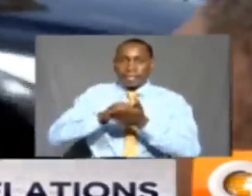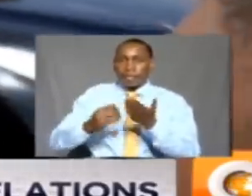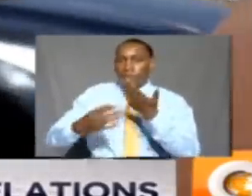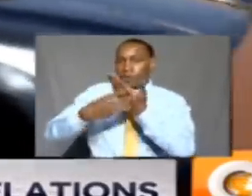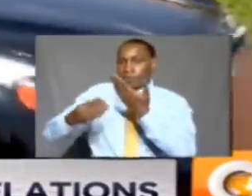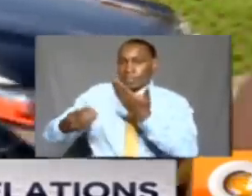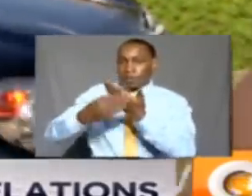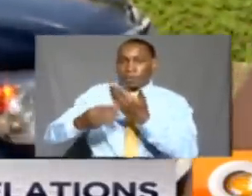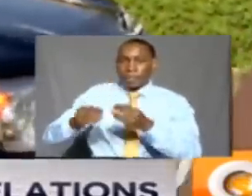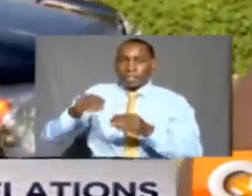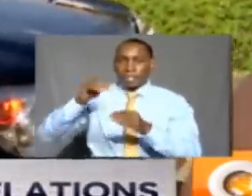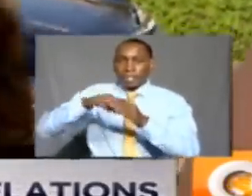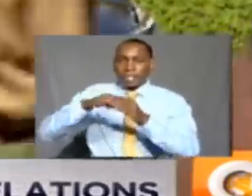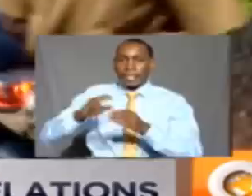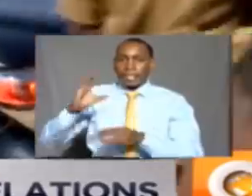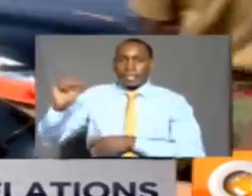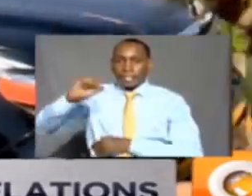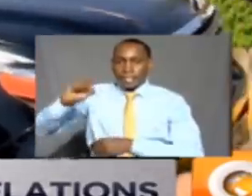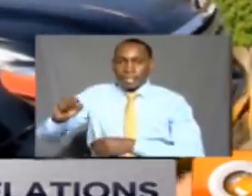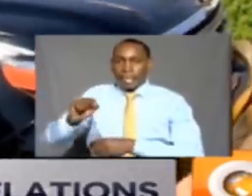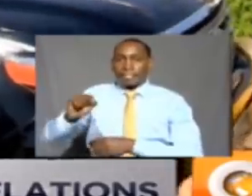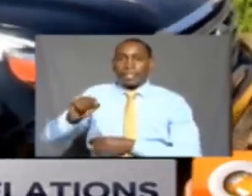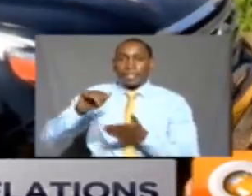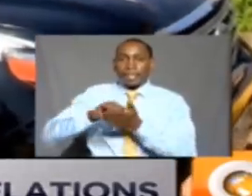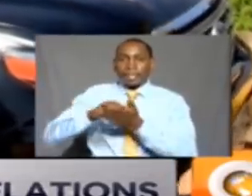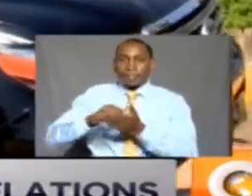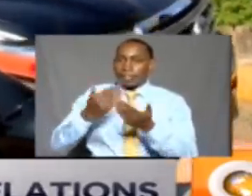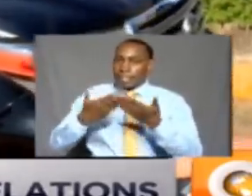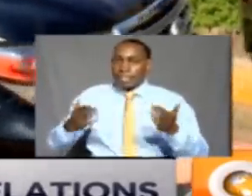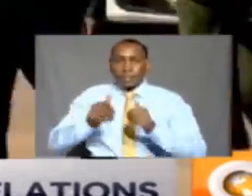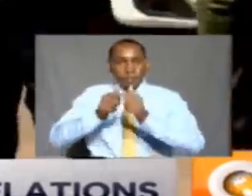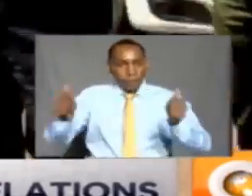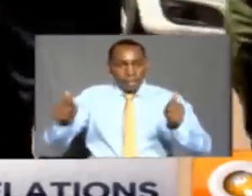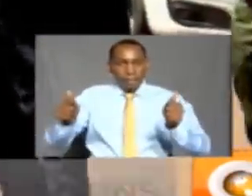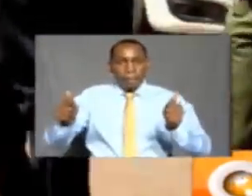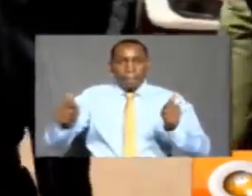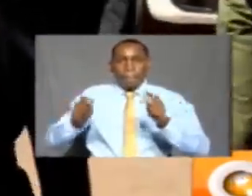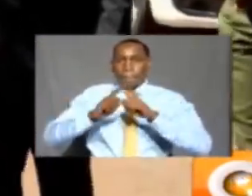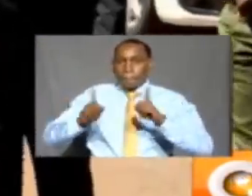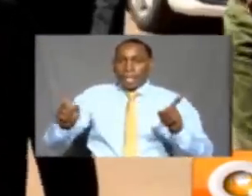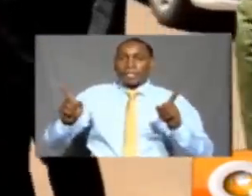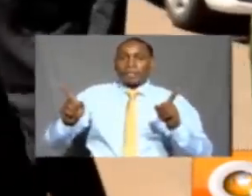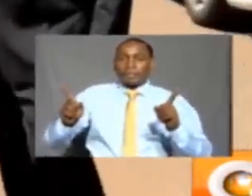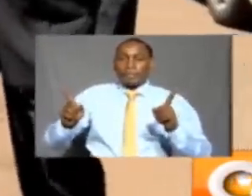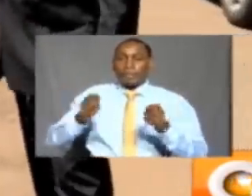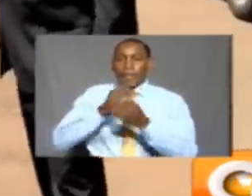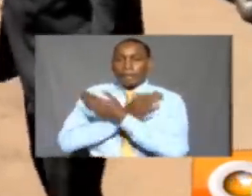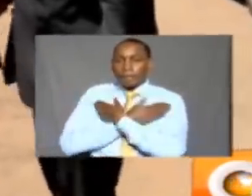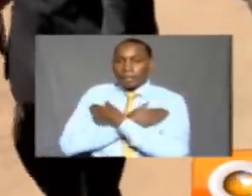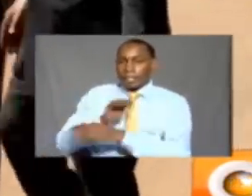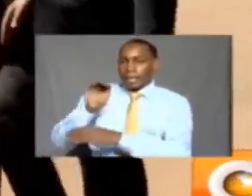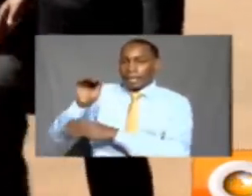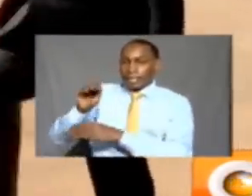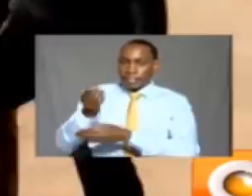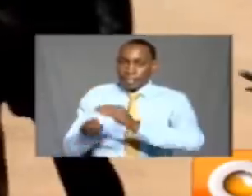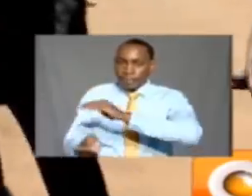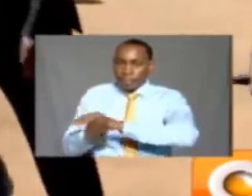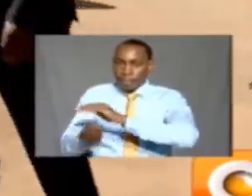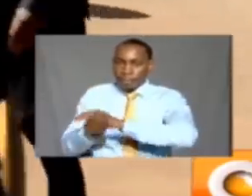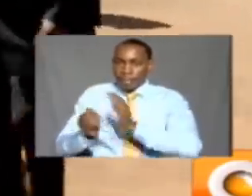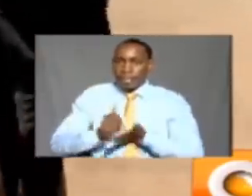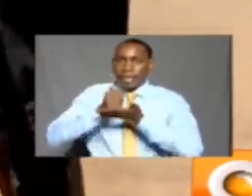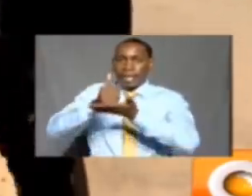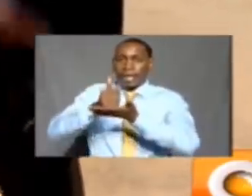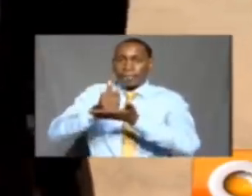of Interior Cabinet Secretary Fred Matiang'i to make things look good and credible. All this while, Ali Zandi being asked for kickbacks to